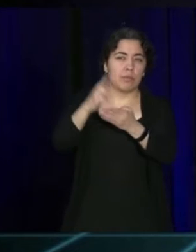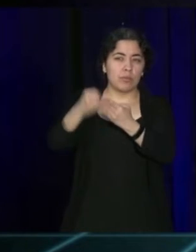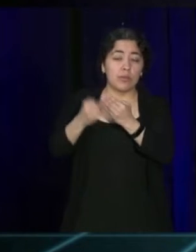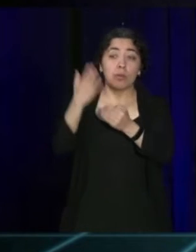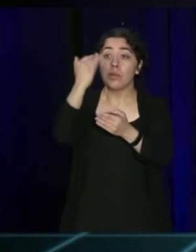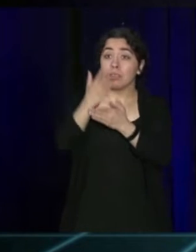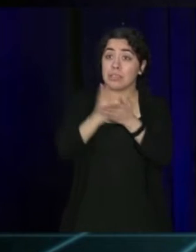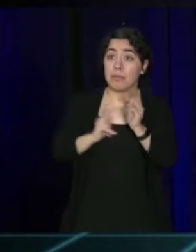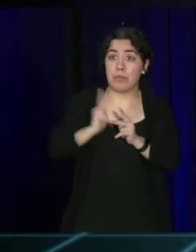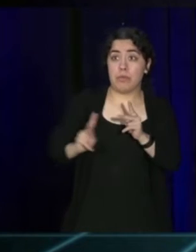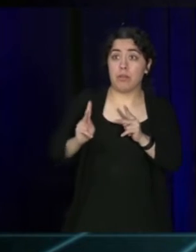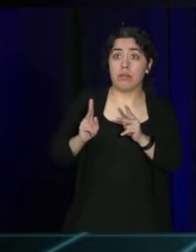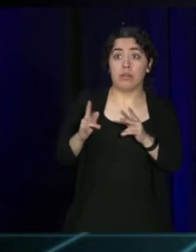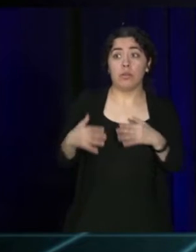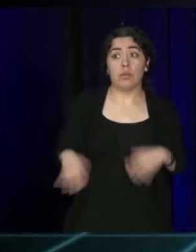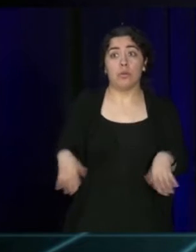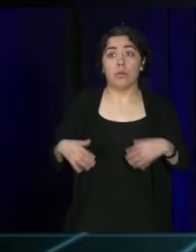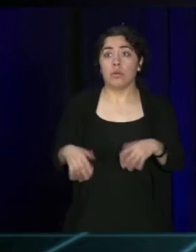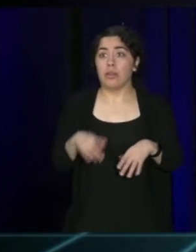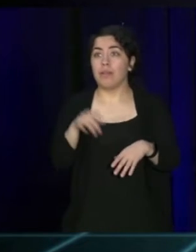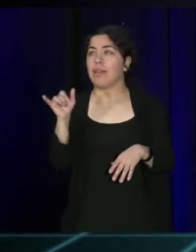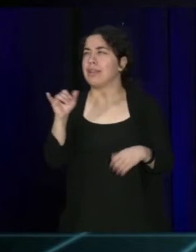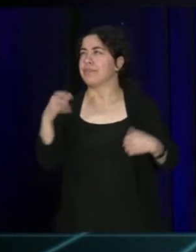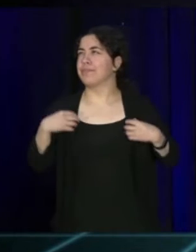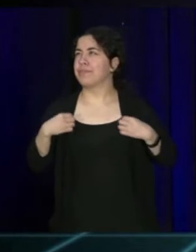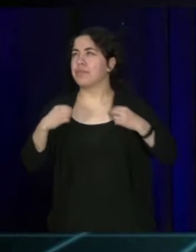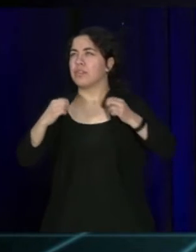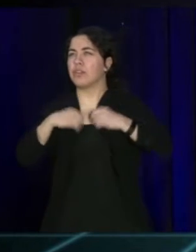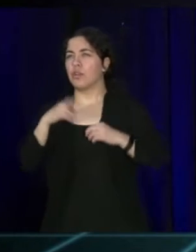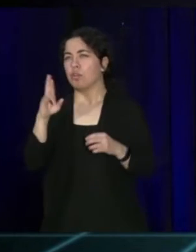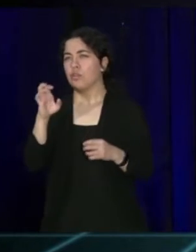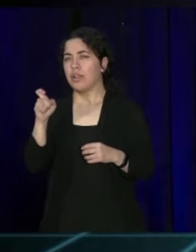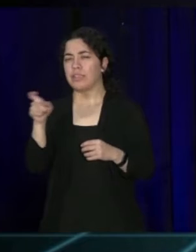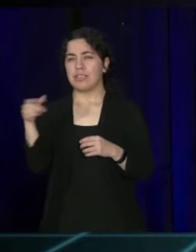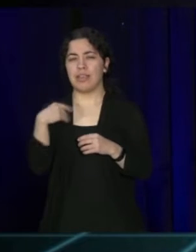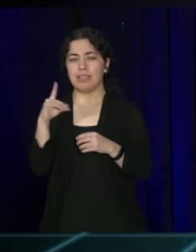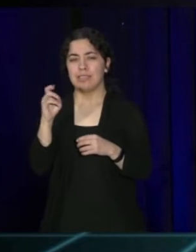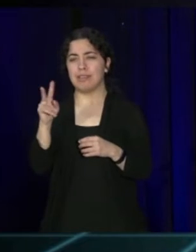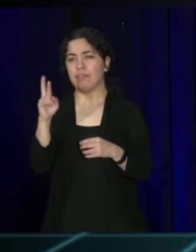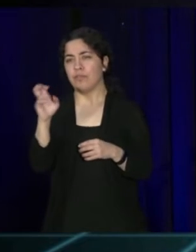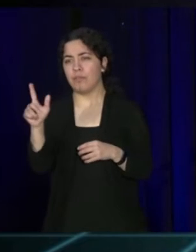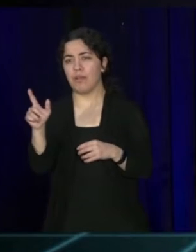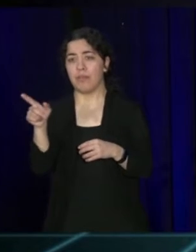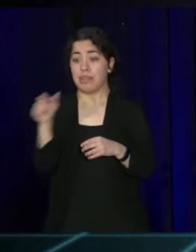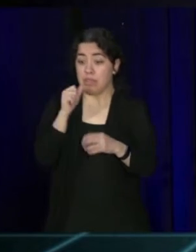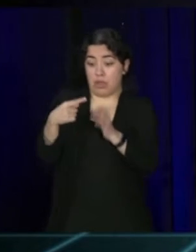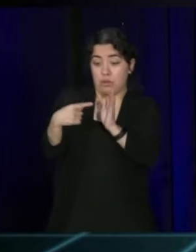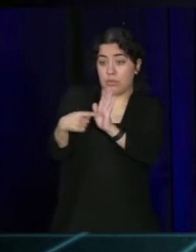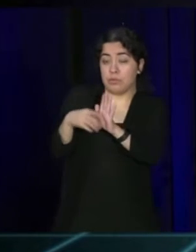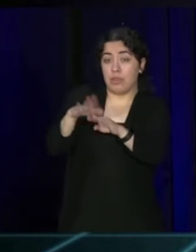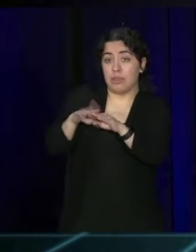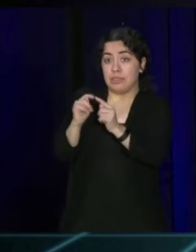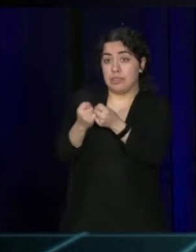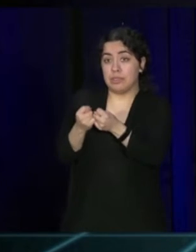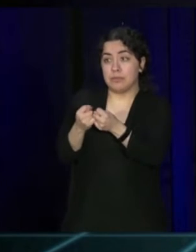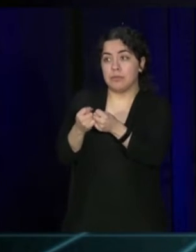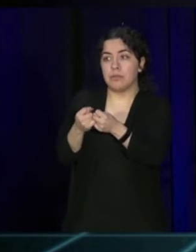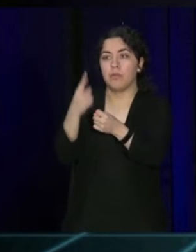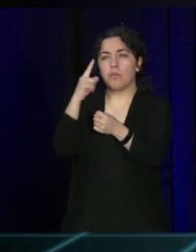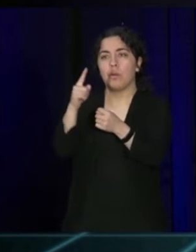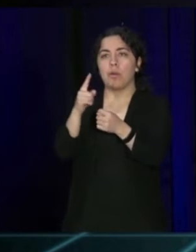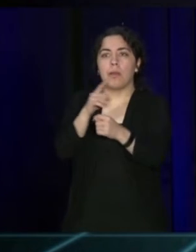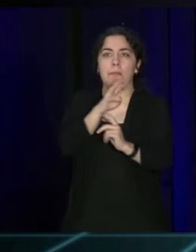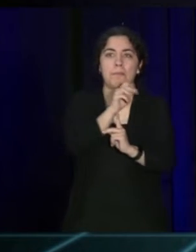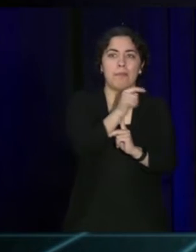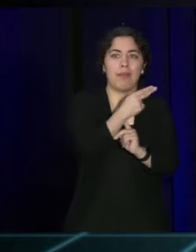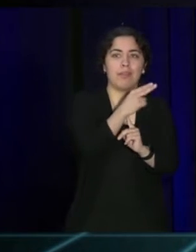are doing, like React's got a DevRel on the team. That's not a representation of Matt Carroll going